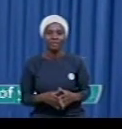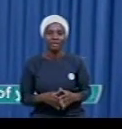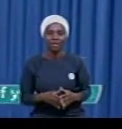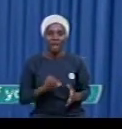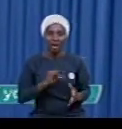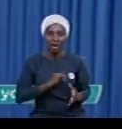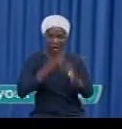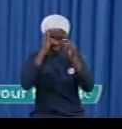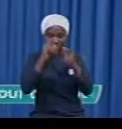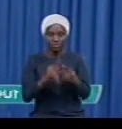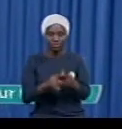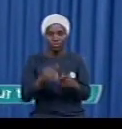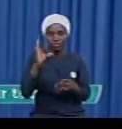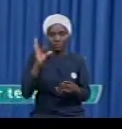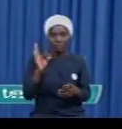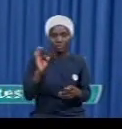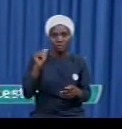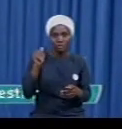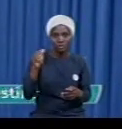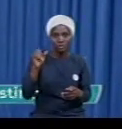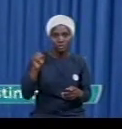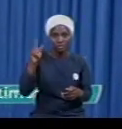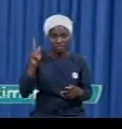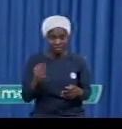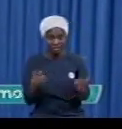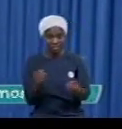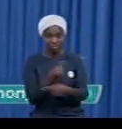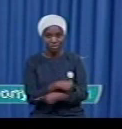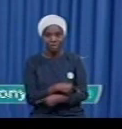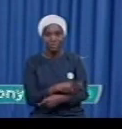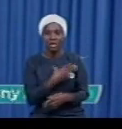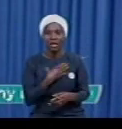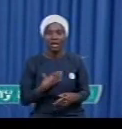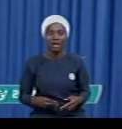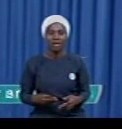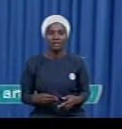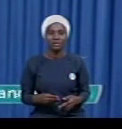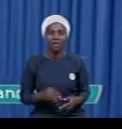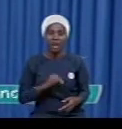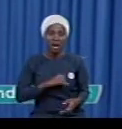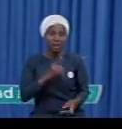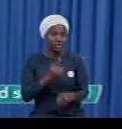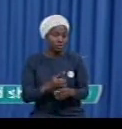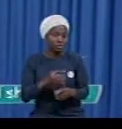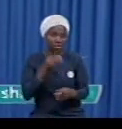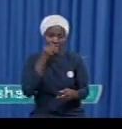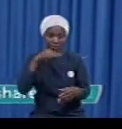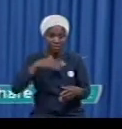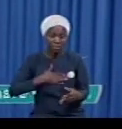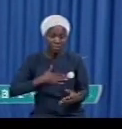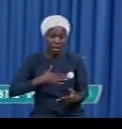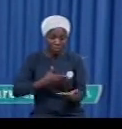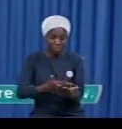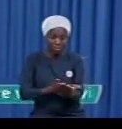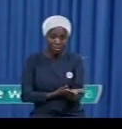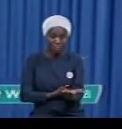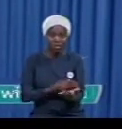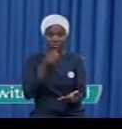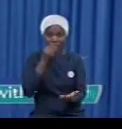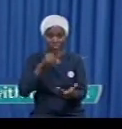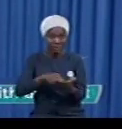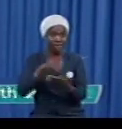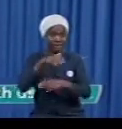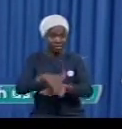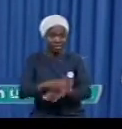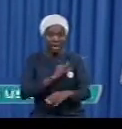till this evening, I didn't eat anything. I just ate my morning food this night after the prayer of the man of God, 8 p.m., and I did not feel any